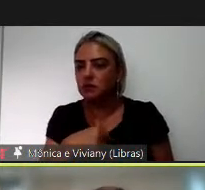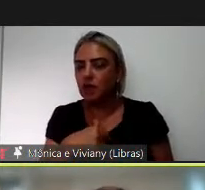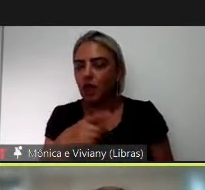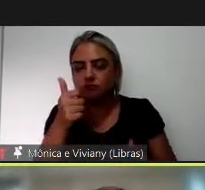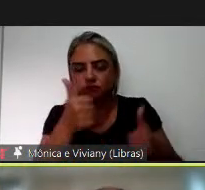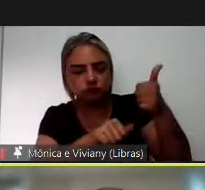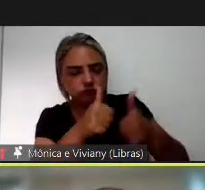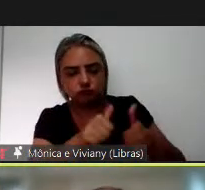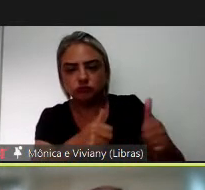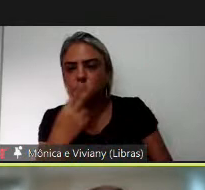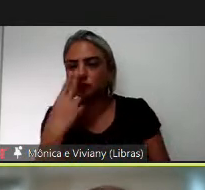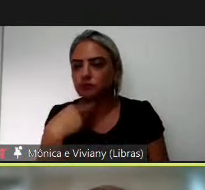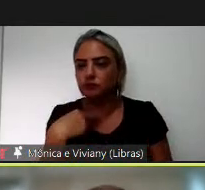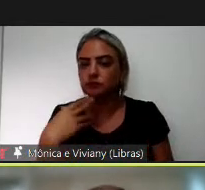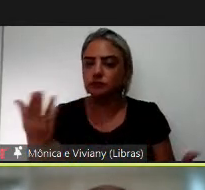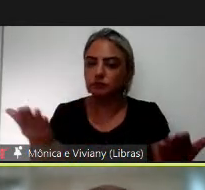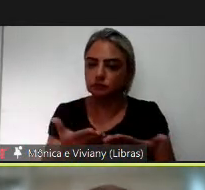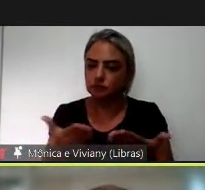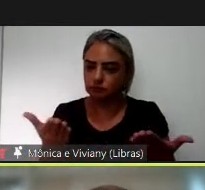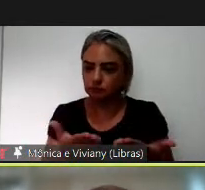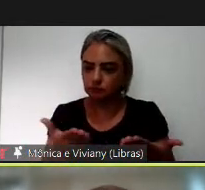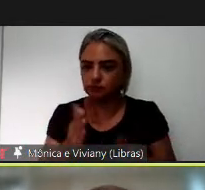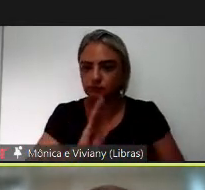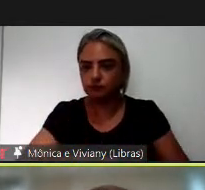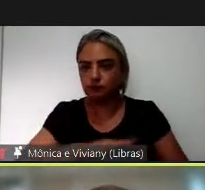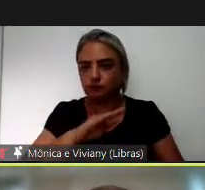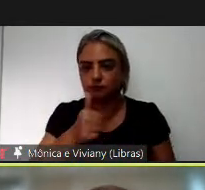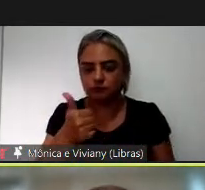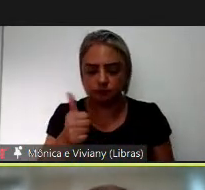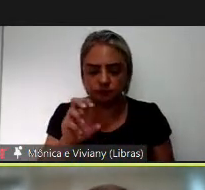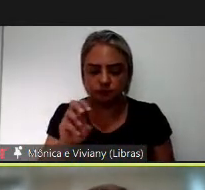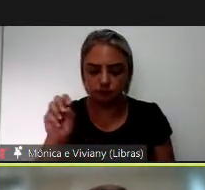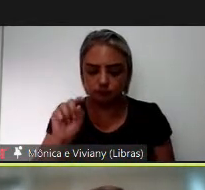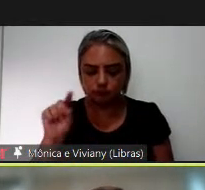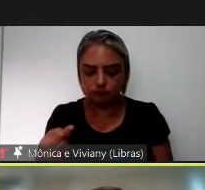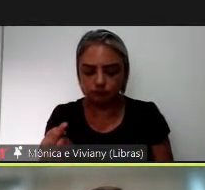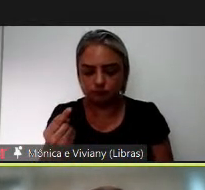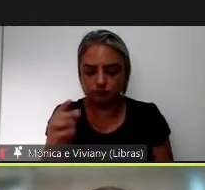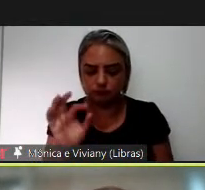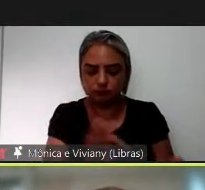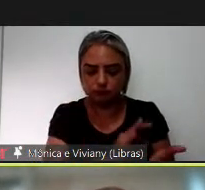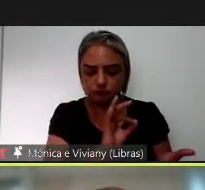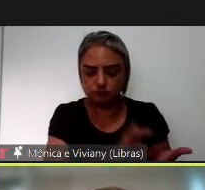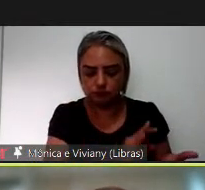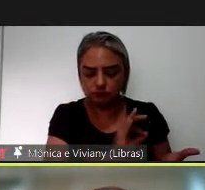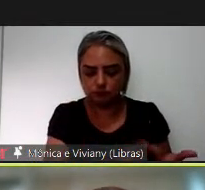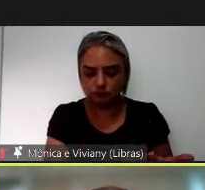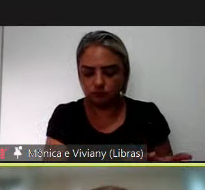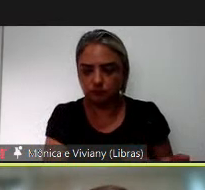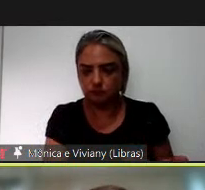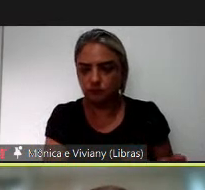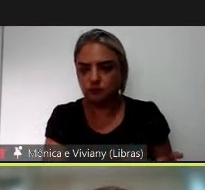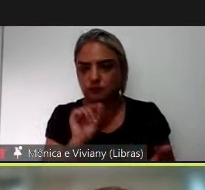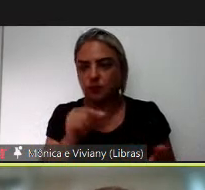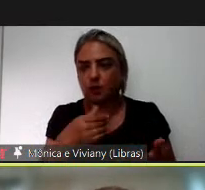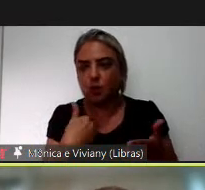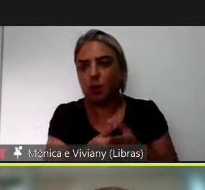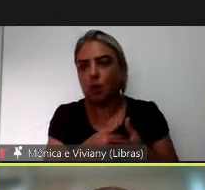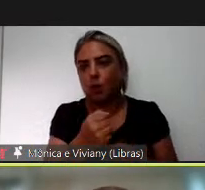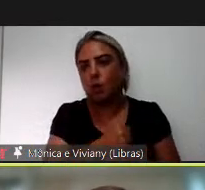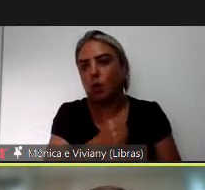of health, and they were evaluated. Today we have more than 150